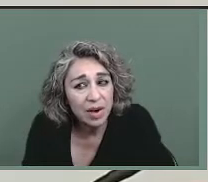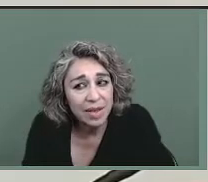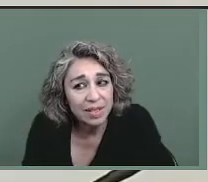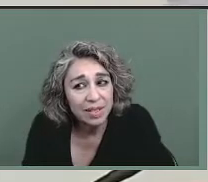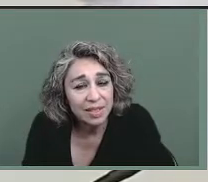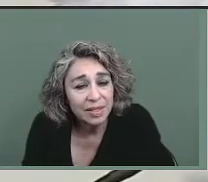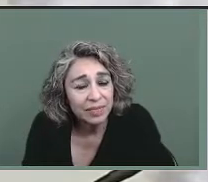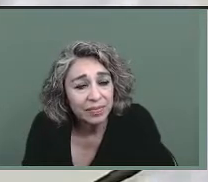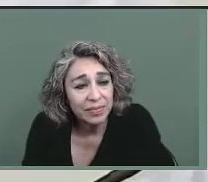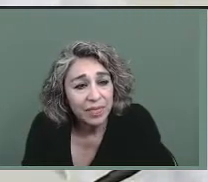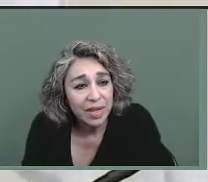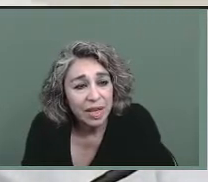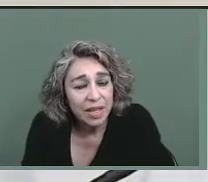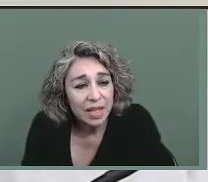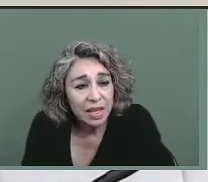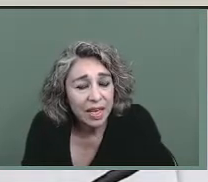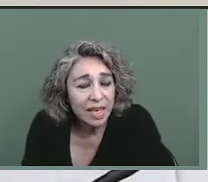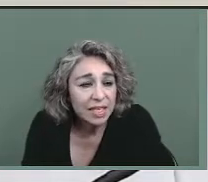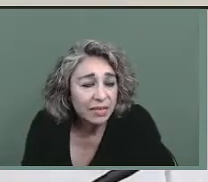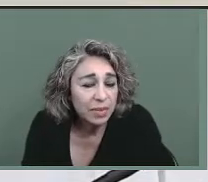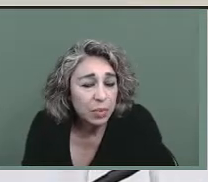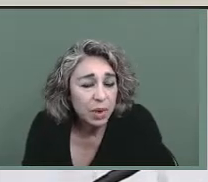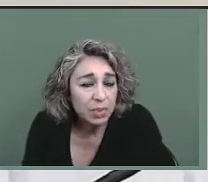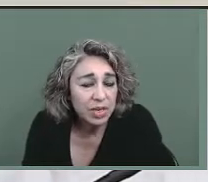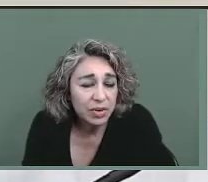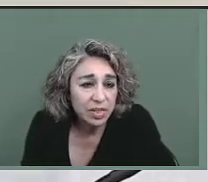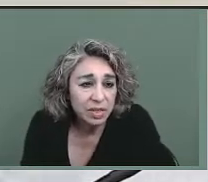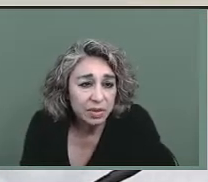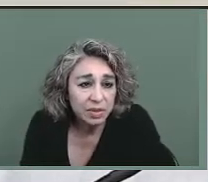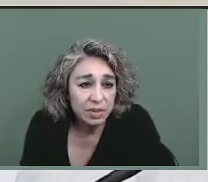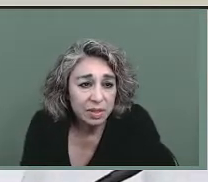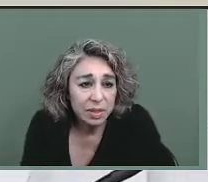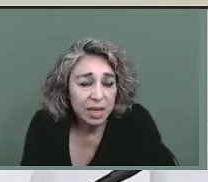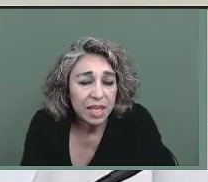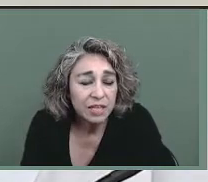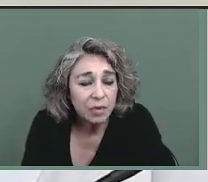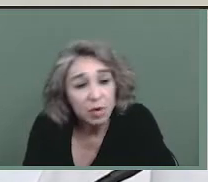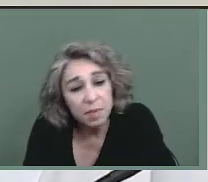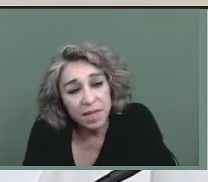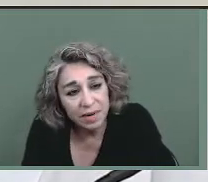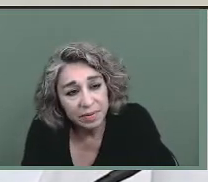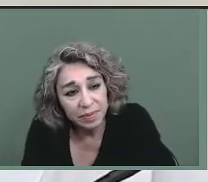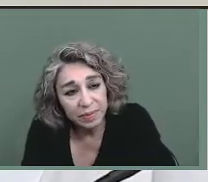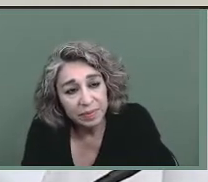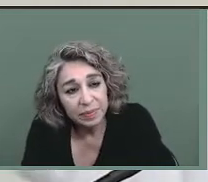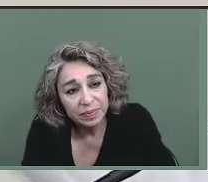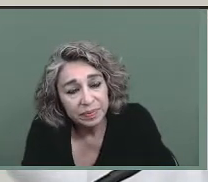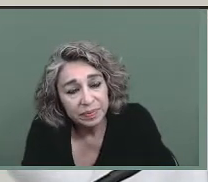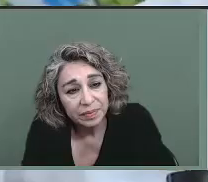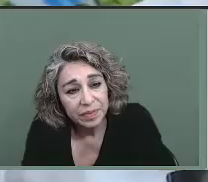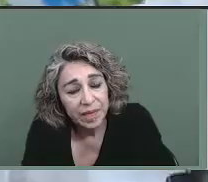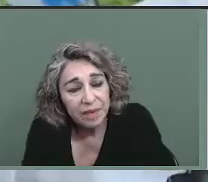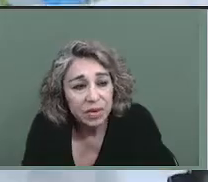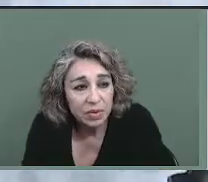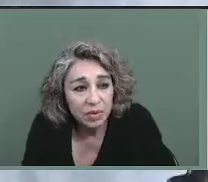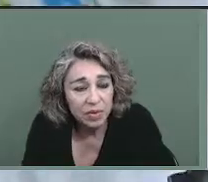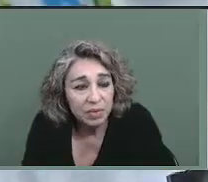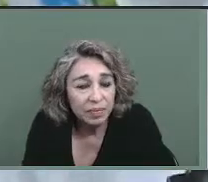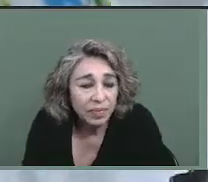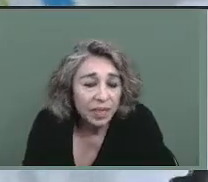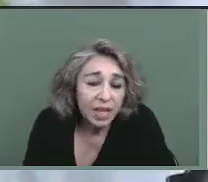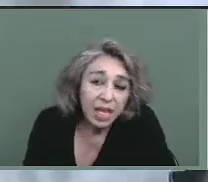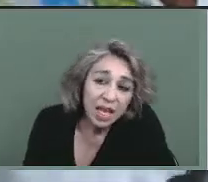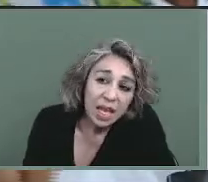300,000 grants. In the case of the preparatory schools, it's 4 million of youth.